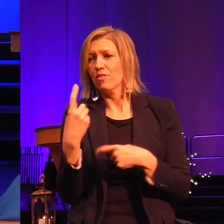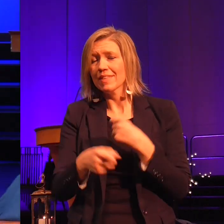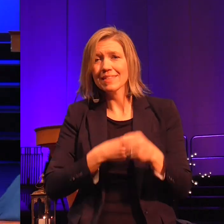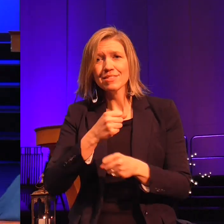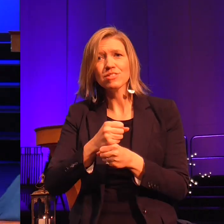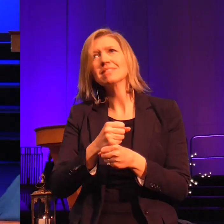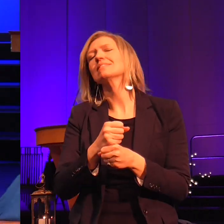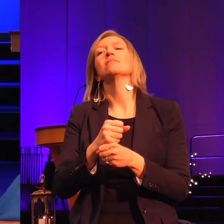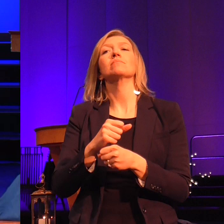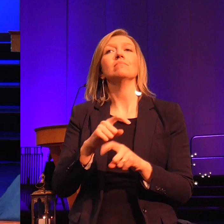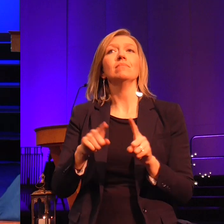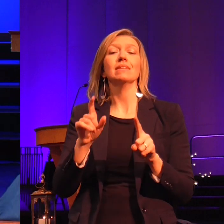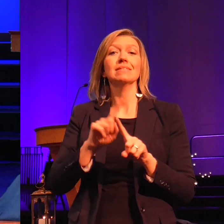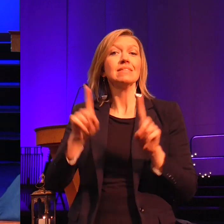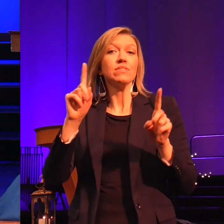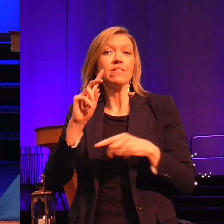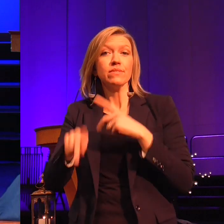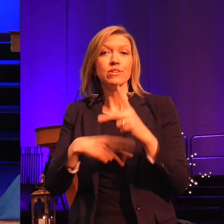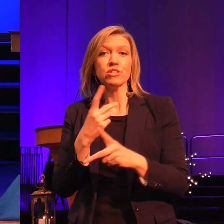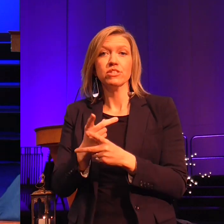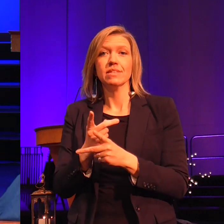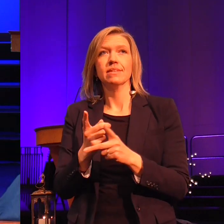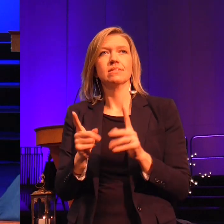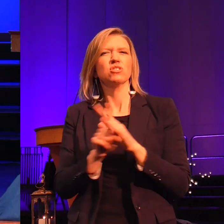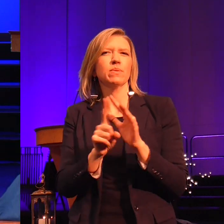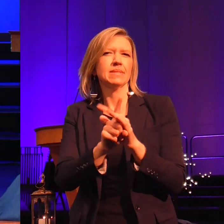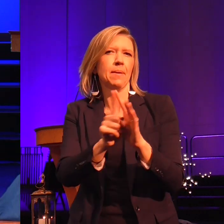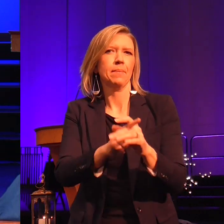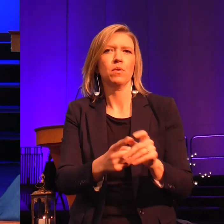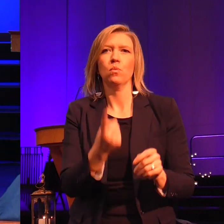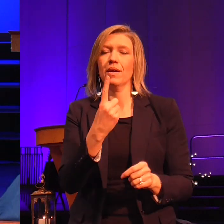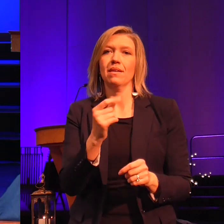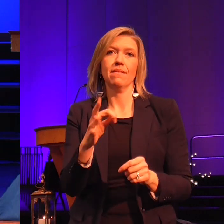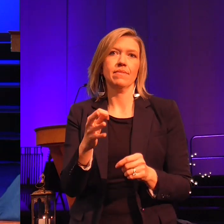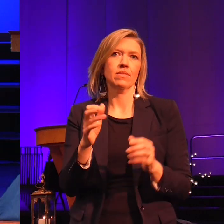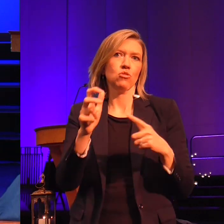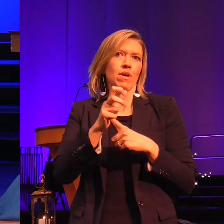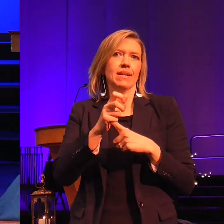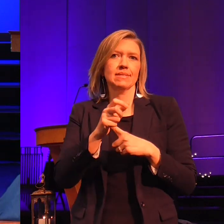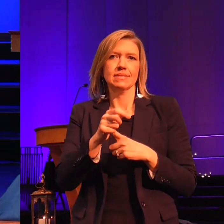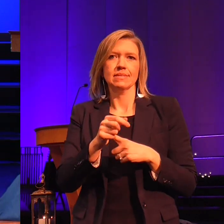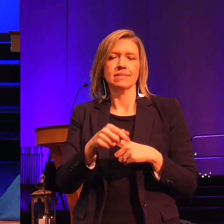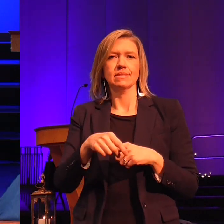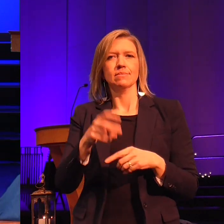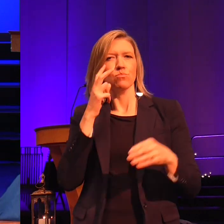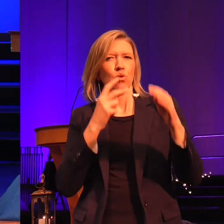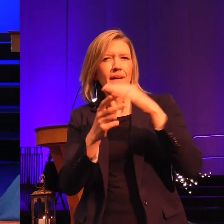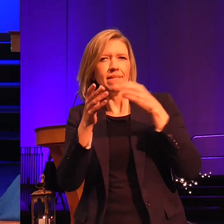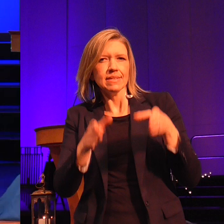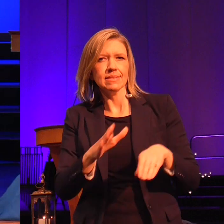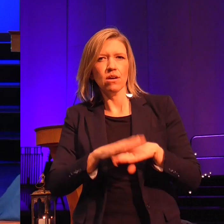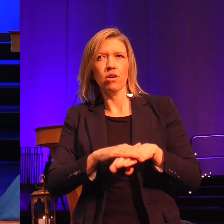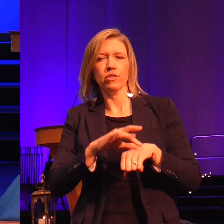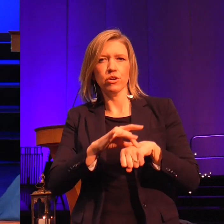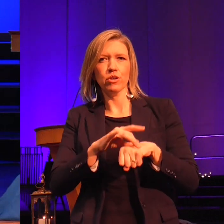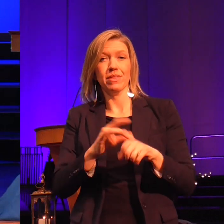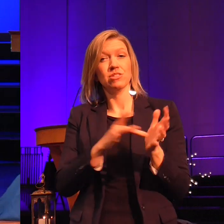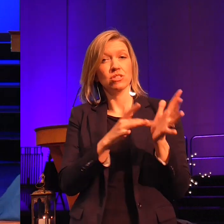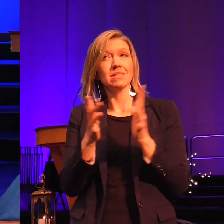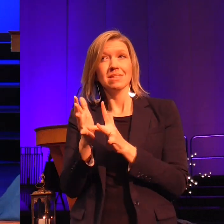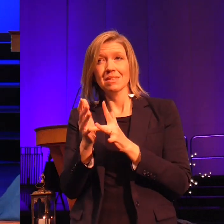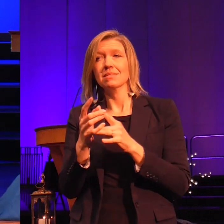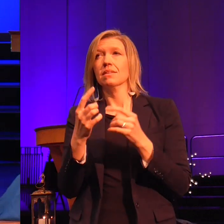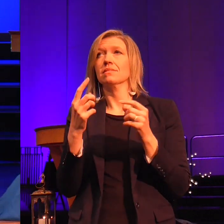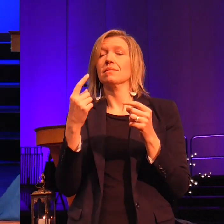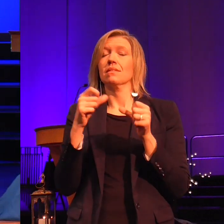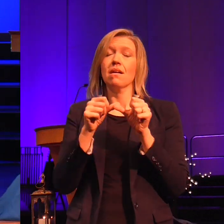so eloquently by one of the greatest prophets that ever walked this earth was Jesus, who constantly attempted to tell